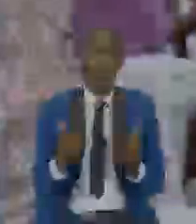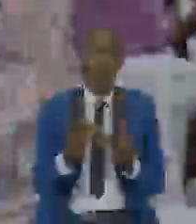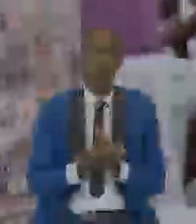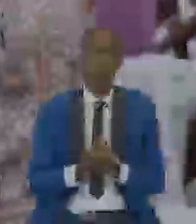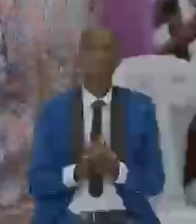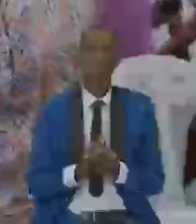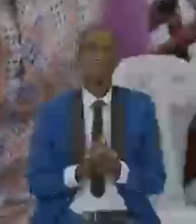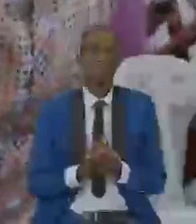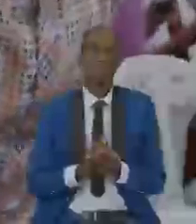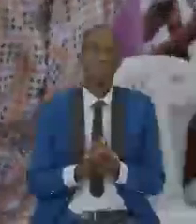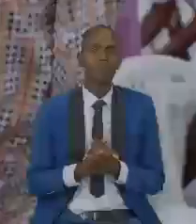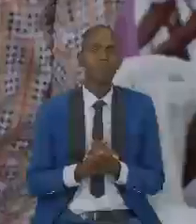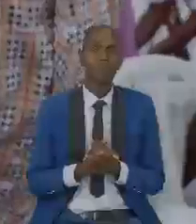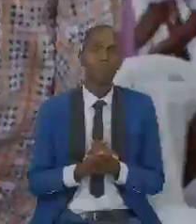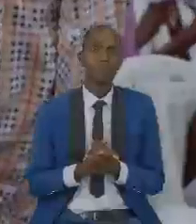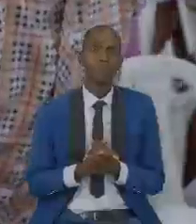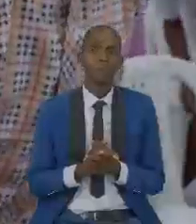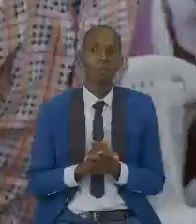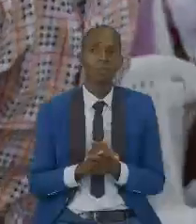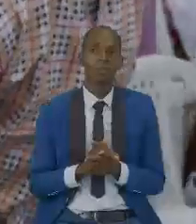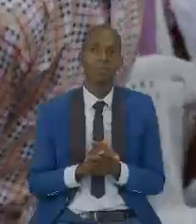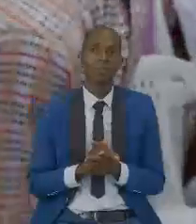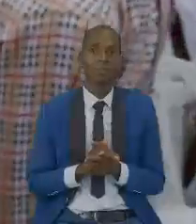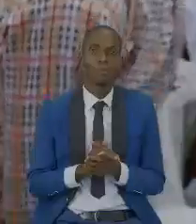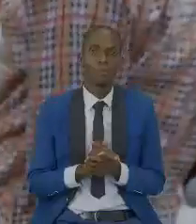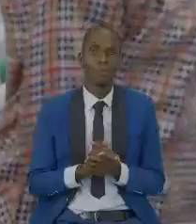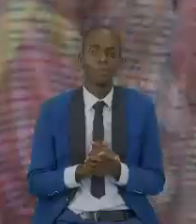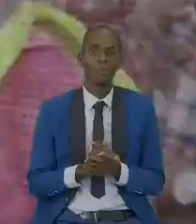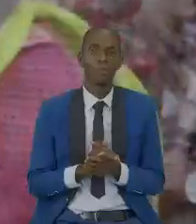prayer. Pray and talk to